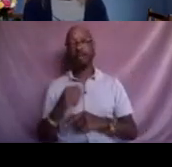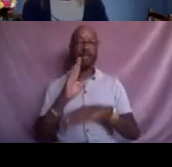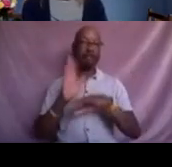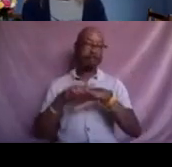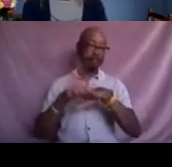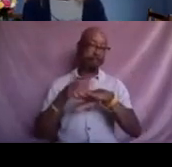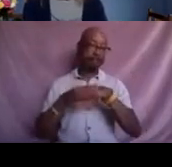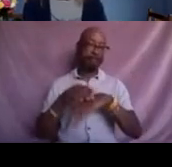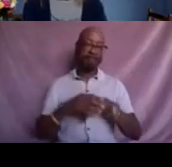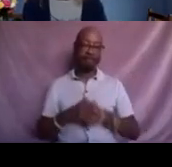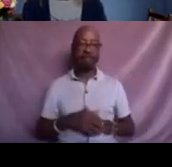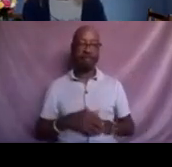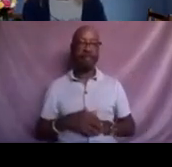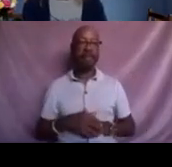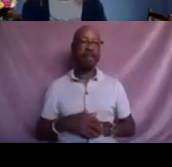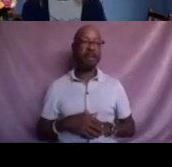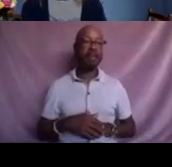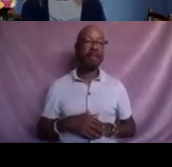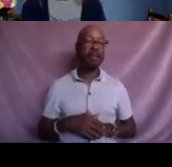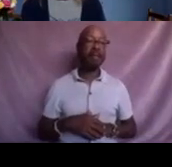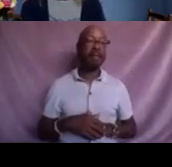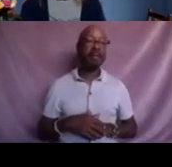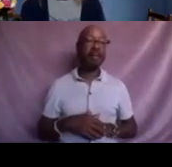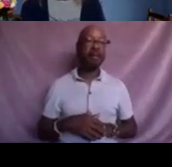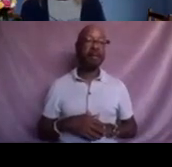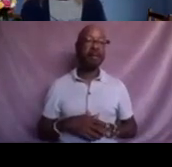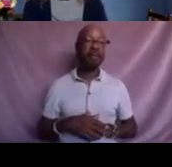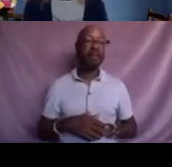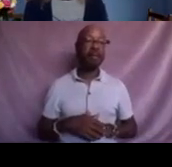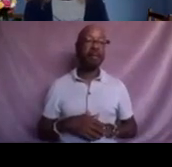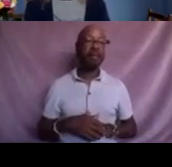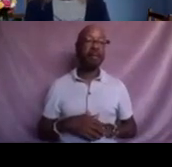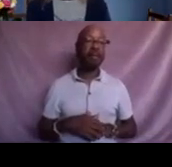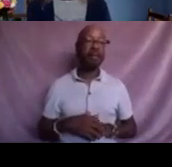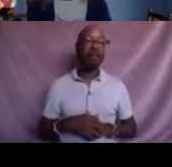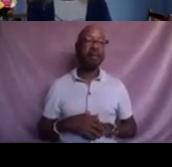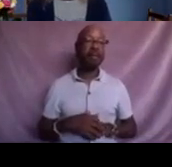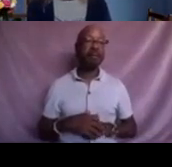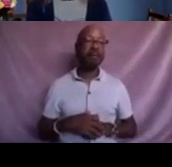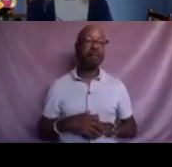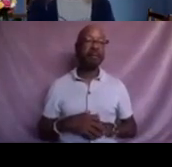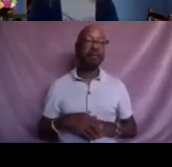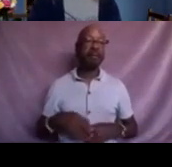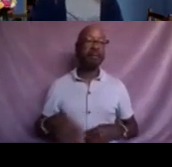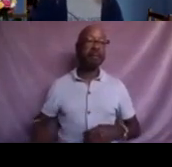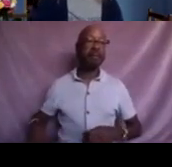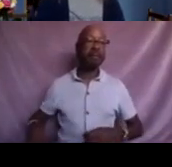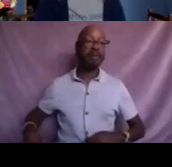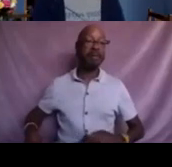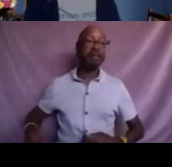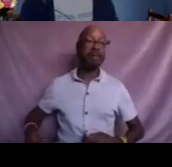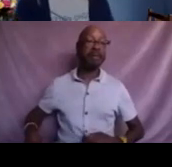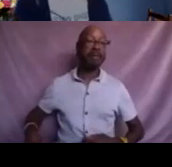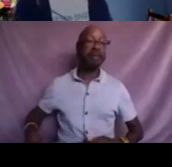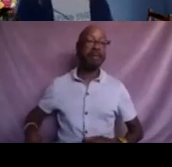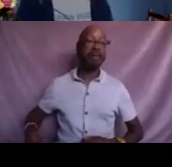is that join codes can be used by anyone. And so if you are going to use the join code, I would say have students use it and then disable it.